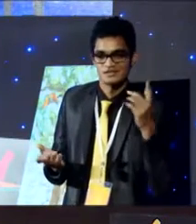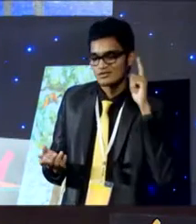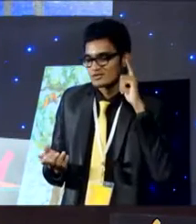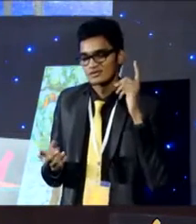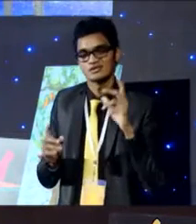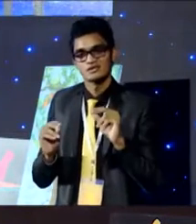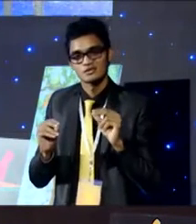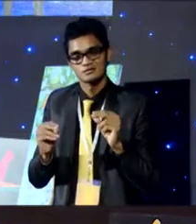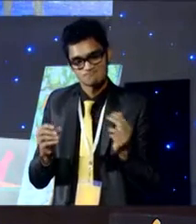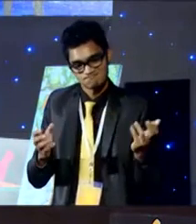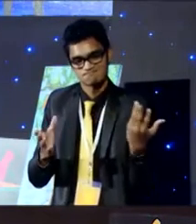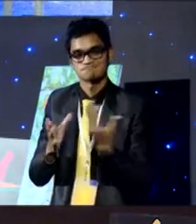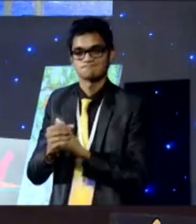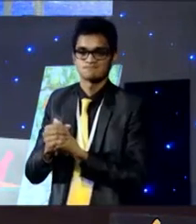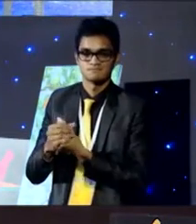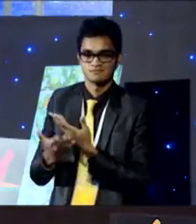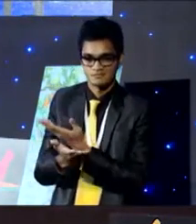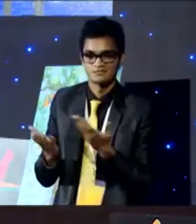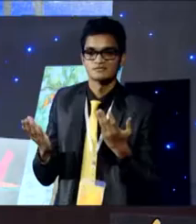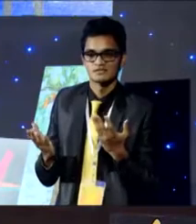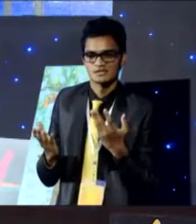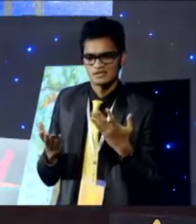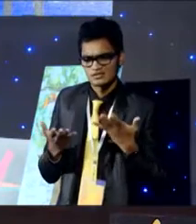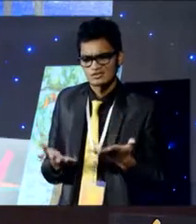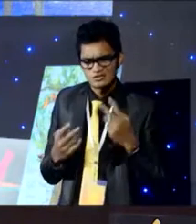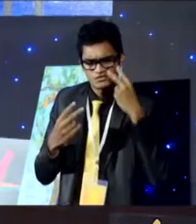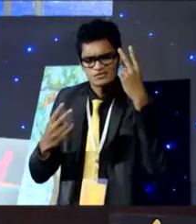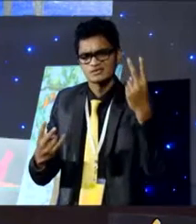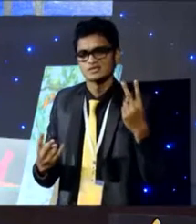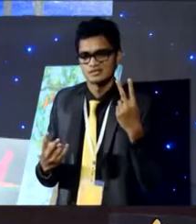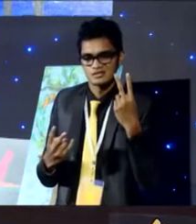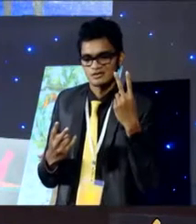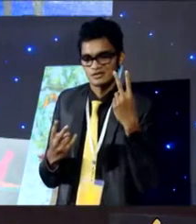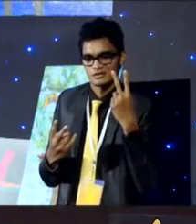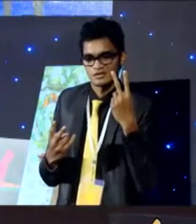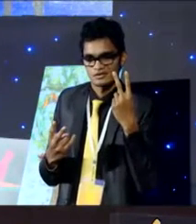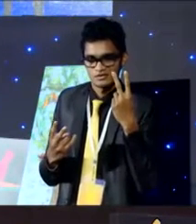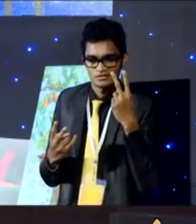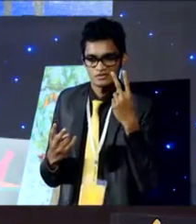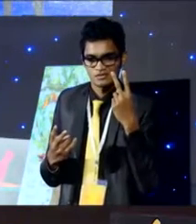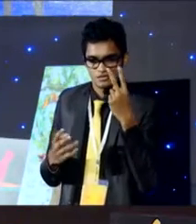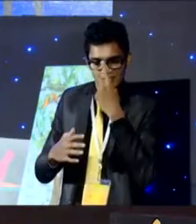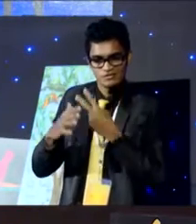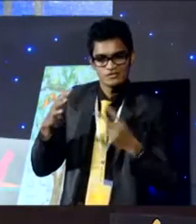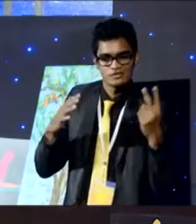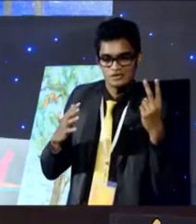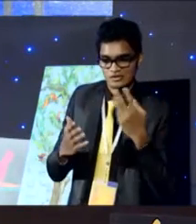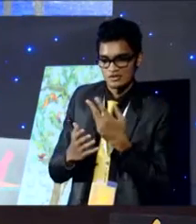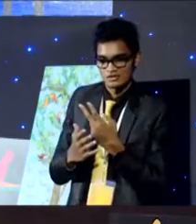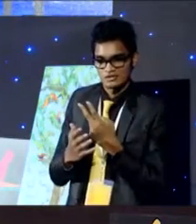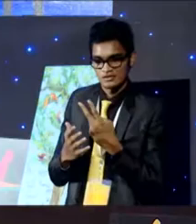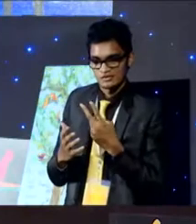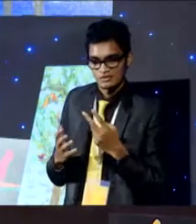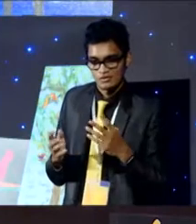So, this is a vision which was kindled by one single man, and today it